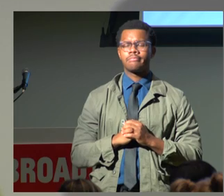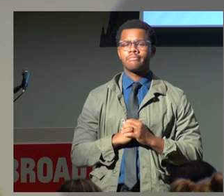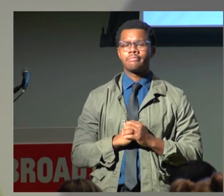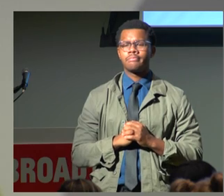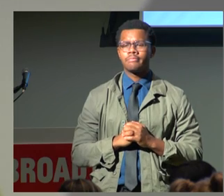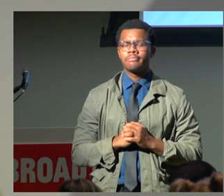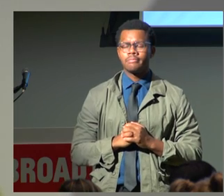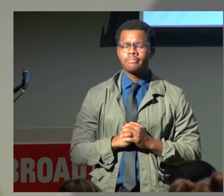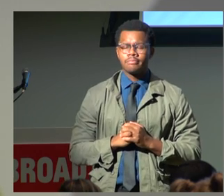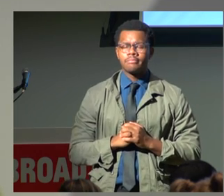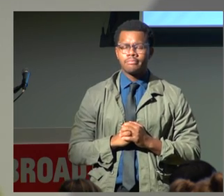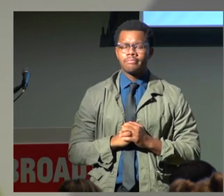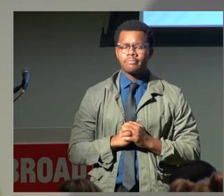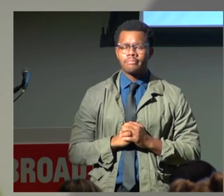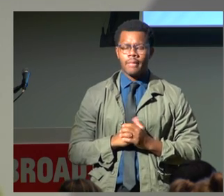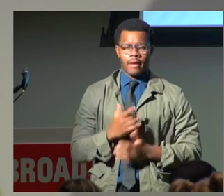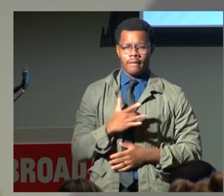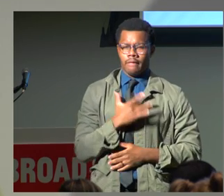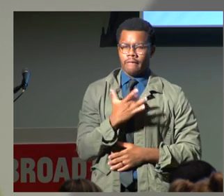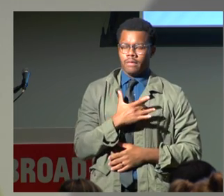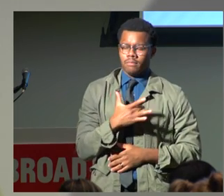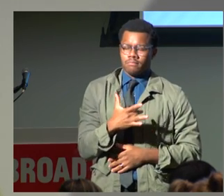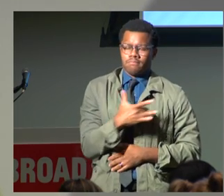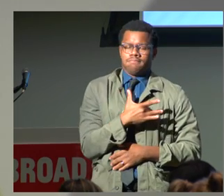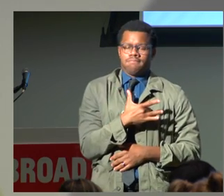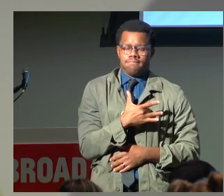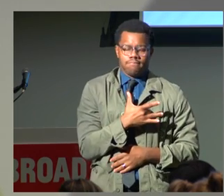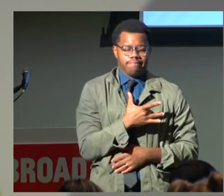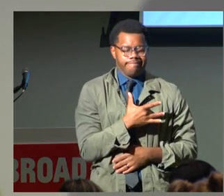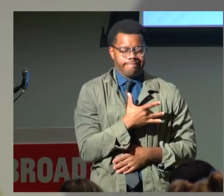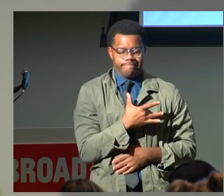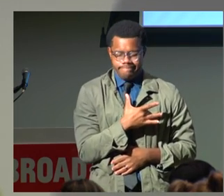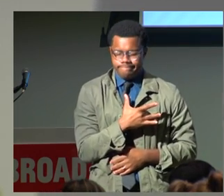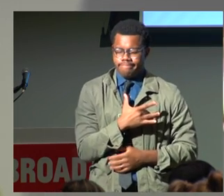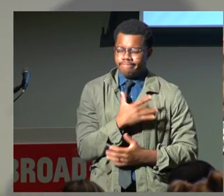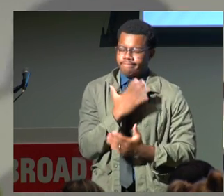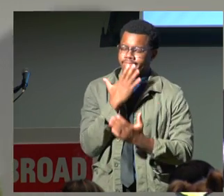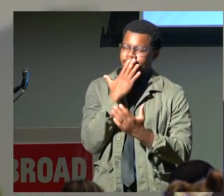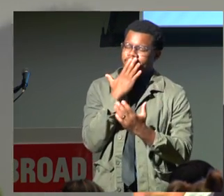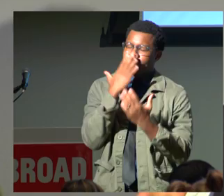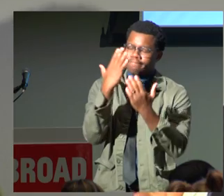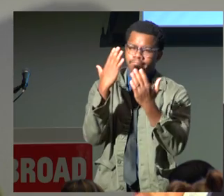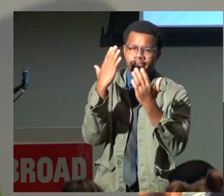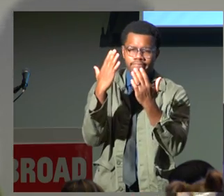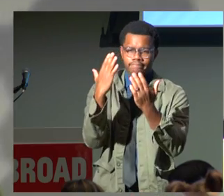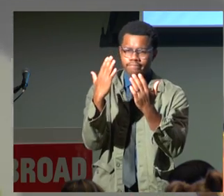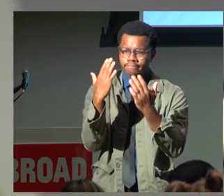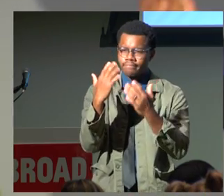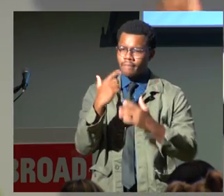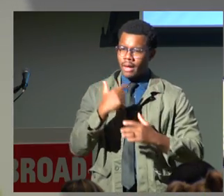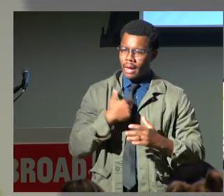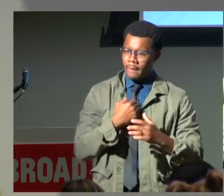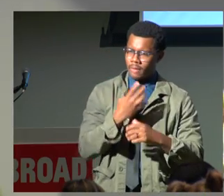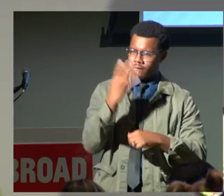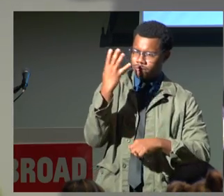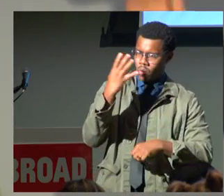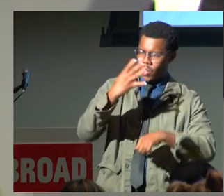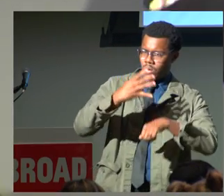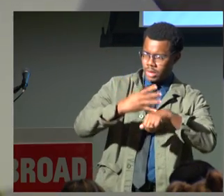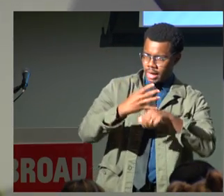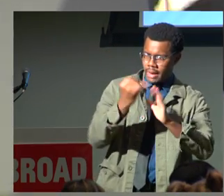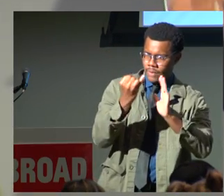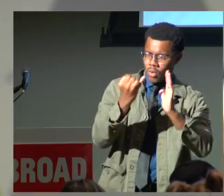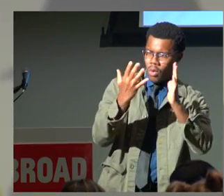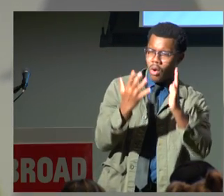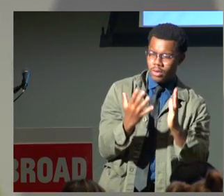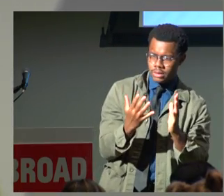I really am truly grateful that I am a full-time artist and I'm living inside